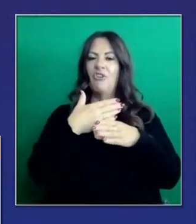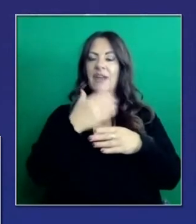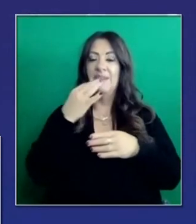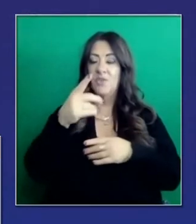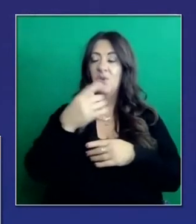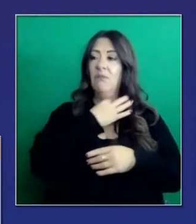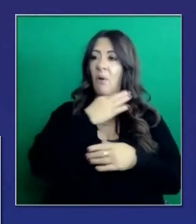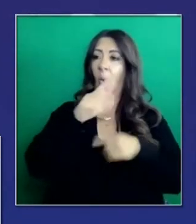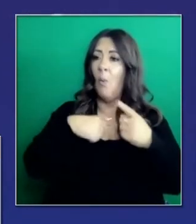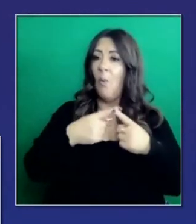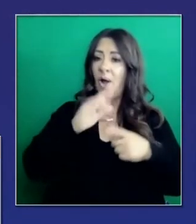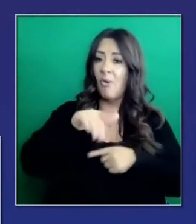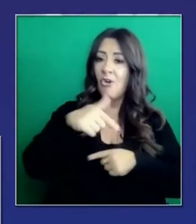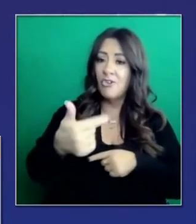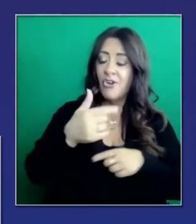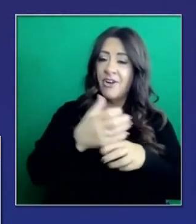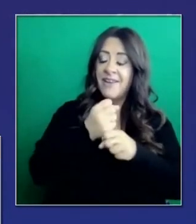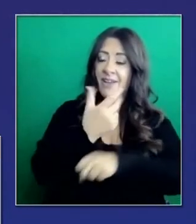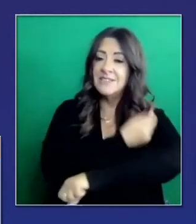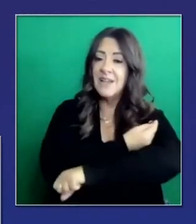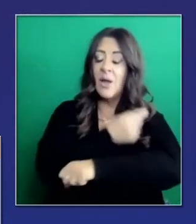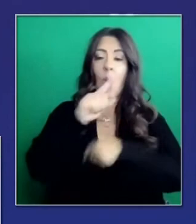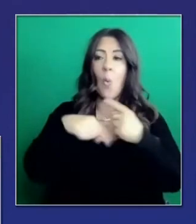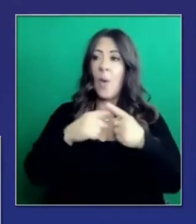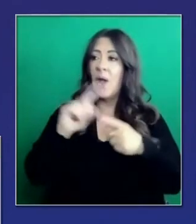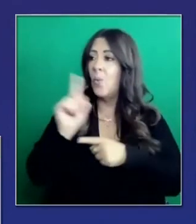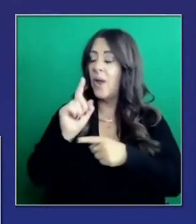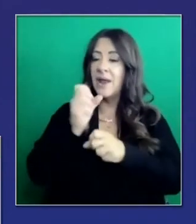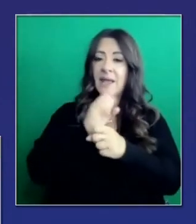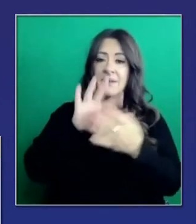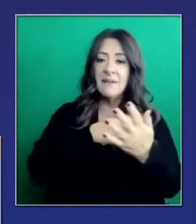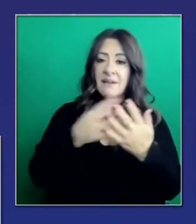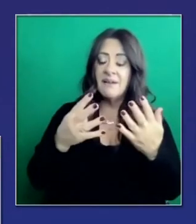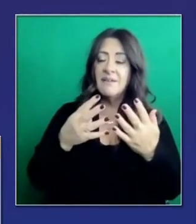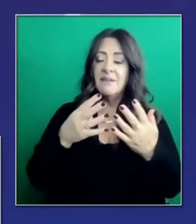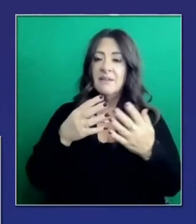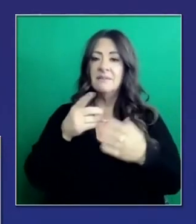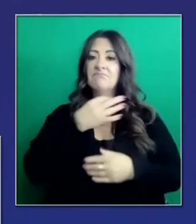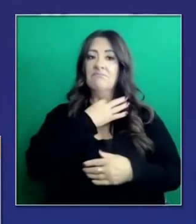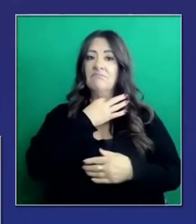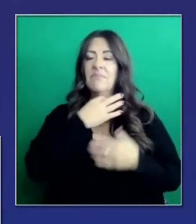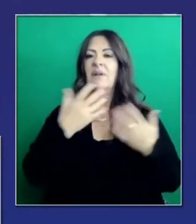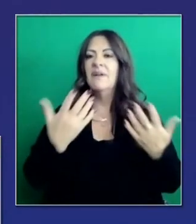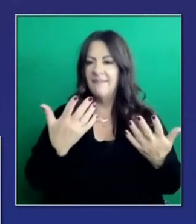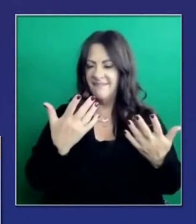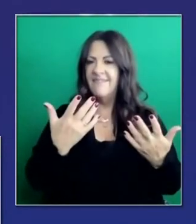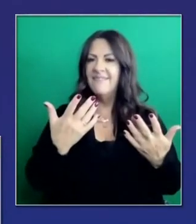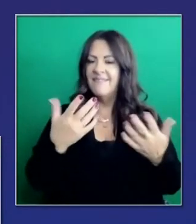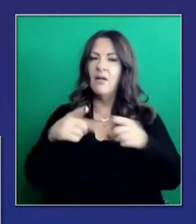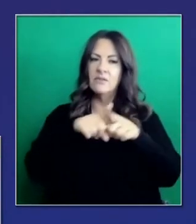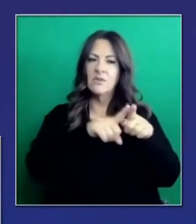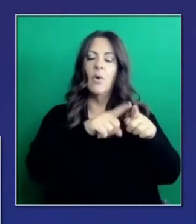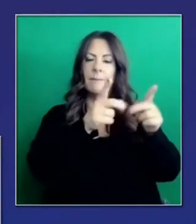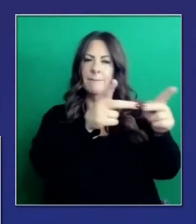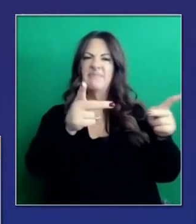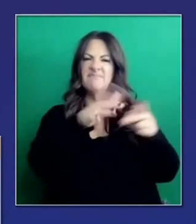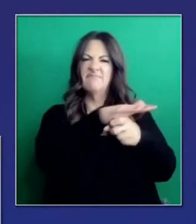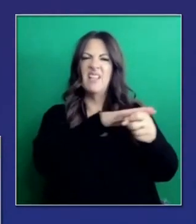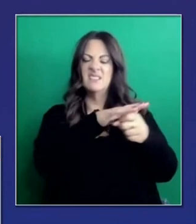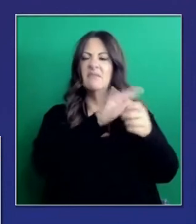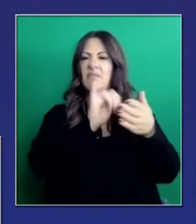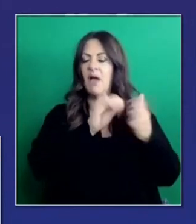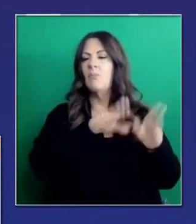get a vaccine, when am I scheduled, and how close is it? And then, of course, for providers, all of that, well, difficulty with